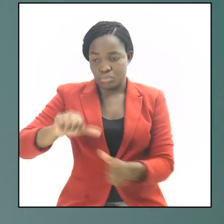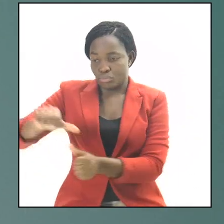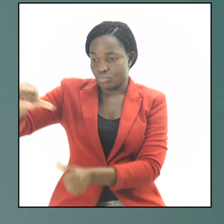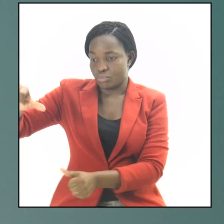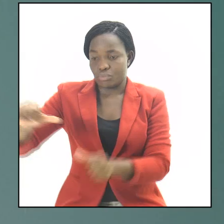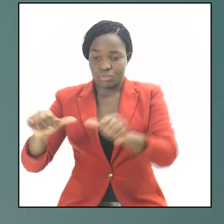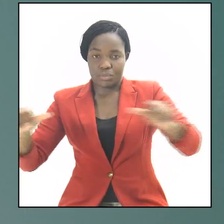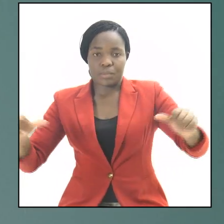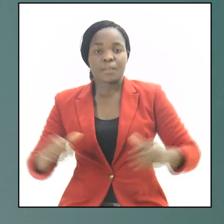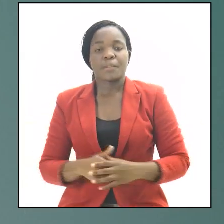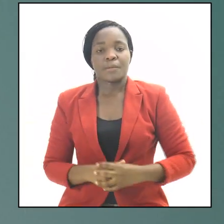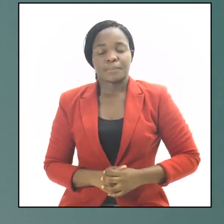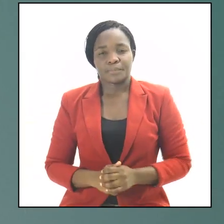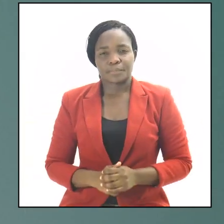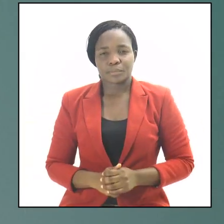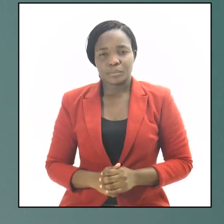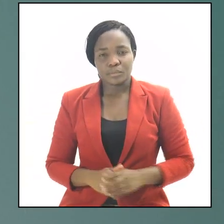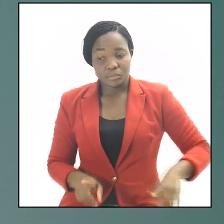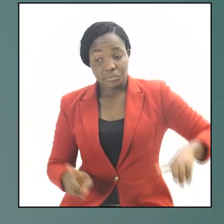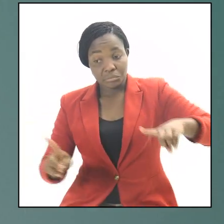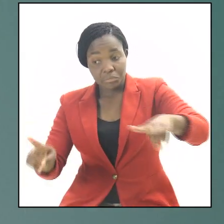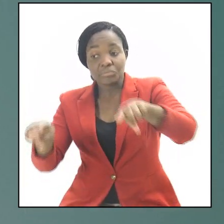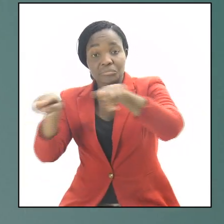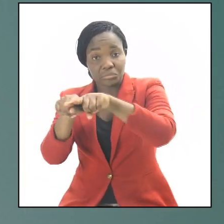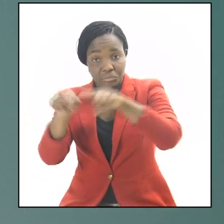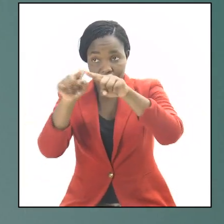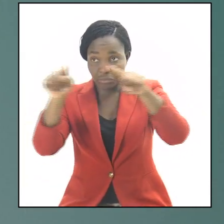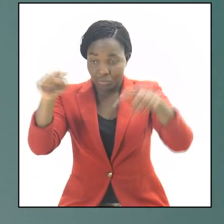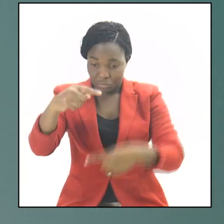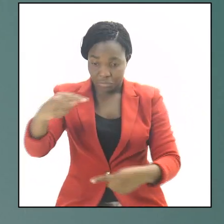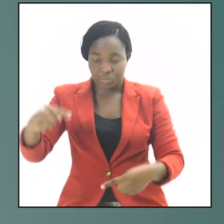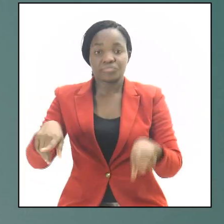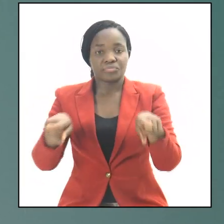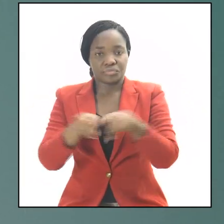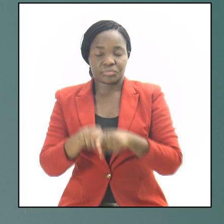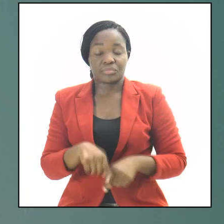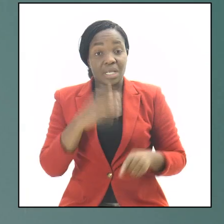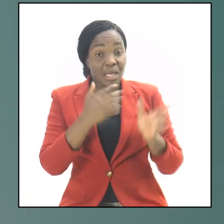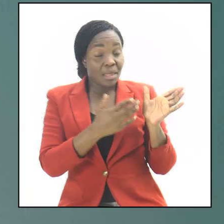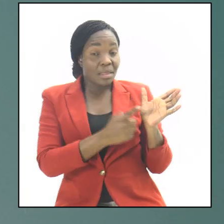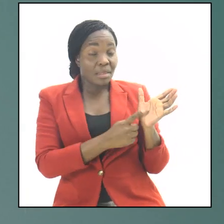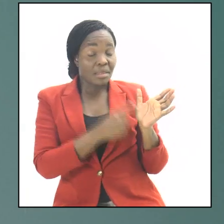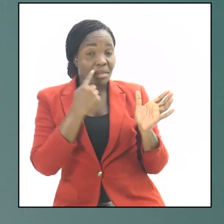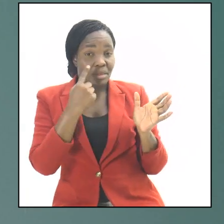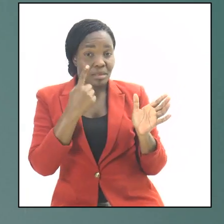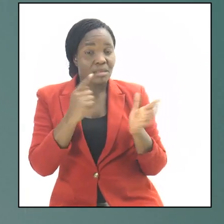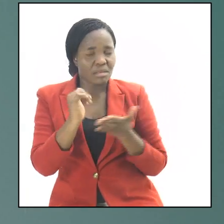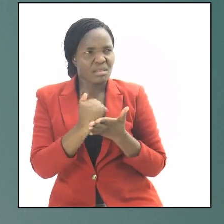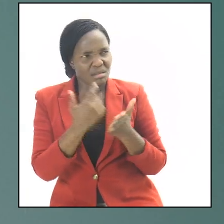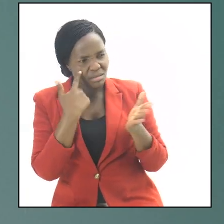Furthermore, the opposite angles are equal. In this picture, we can see these properties quite